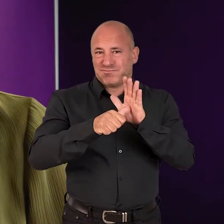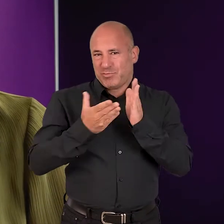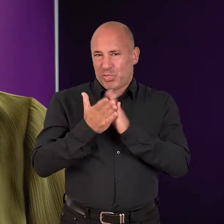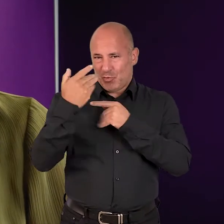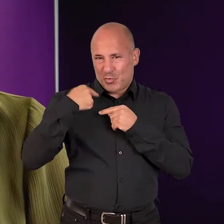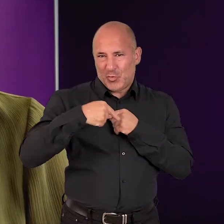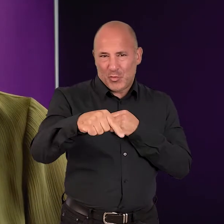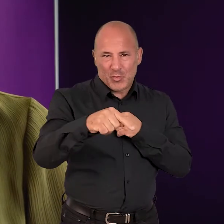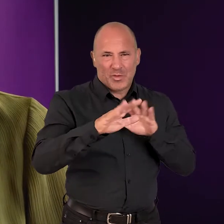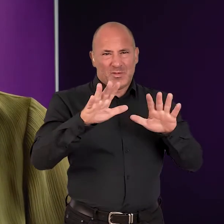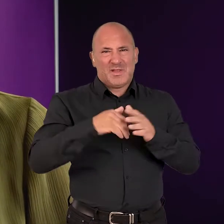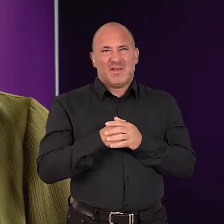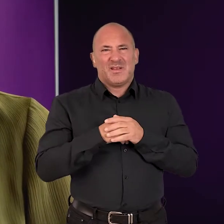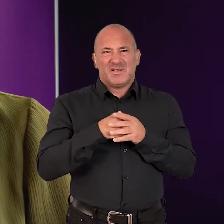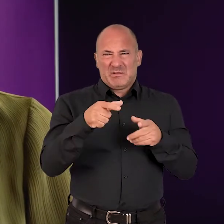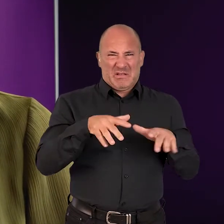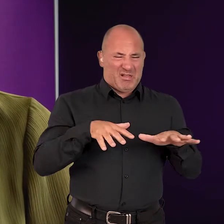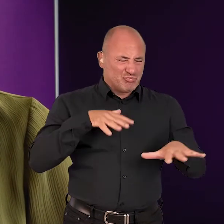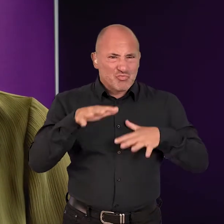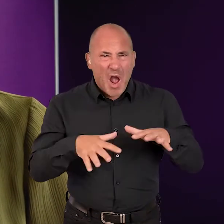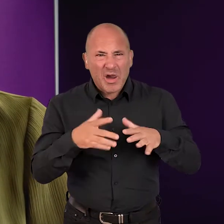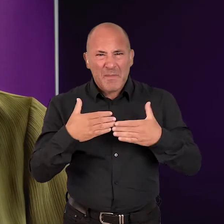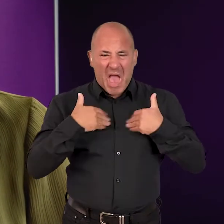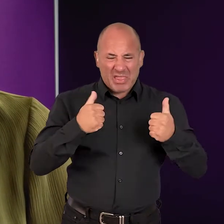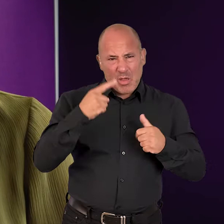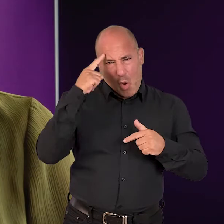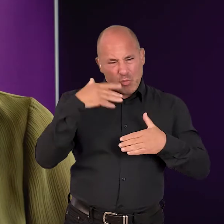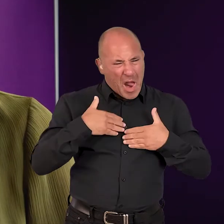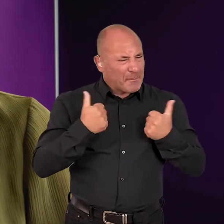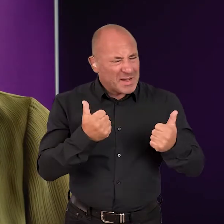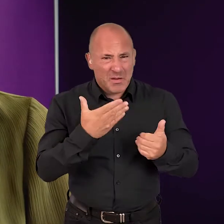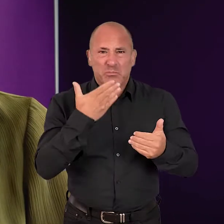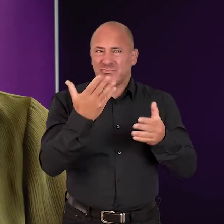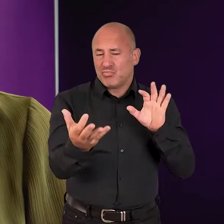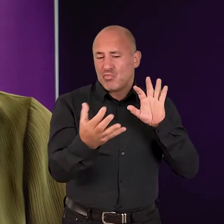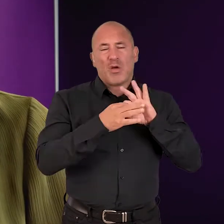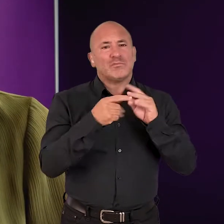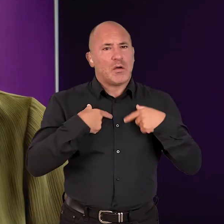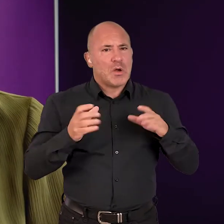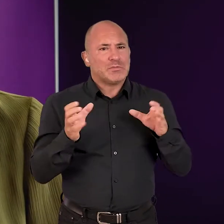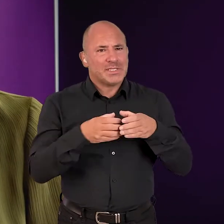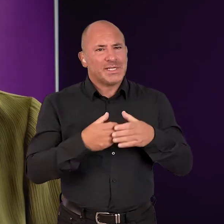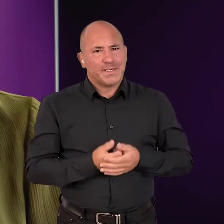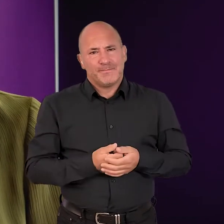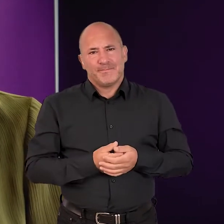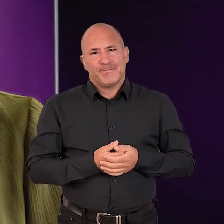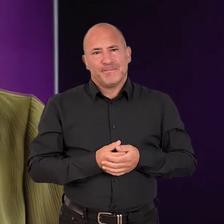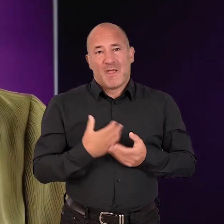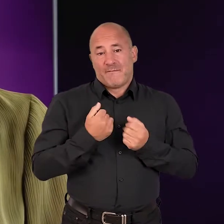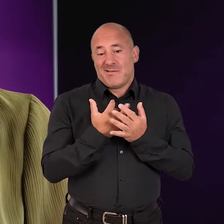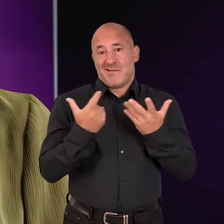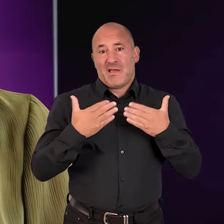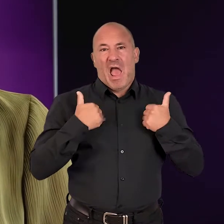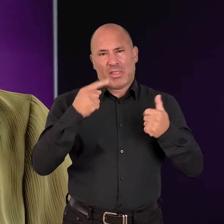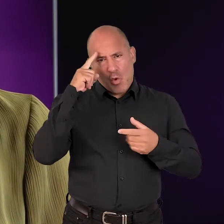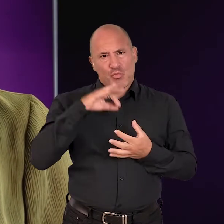to be a challenging time for many of you, so please don't hesitate to contact the team if you are struggling with any aspect of your health and well-being.